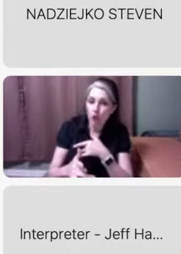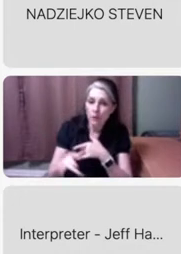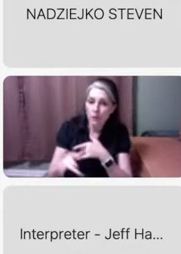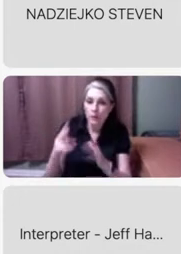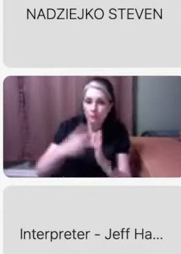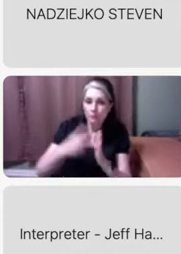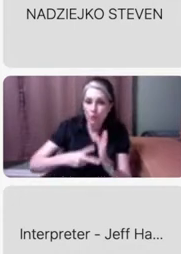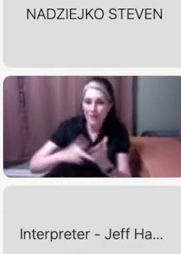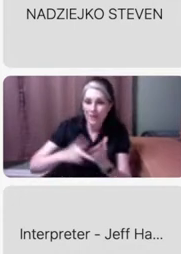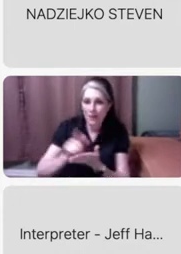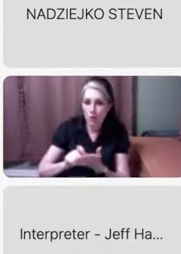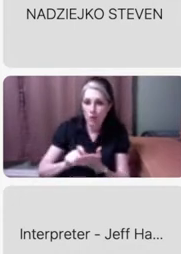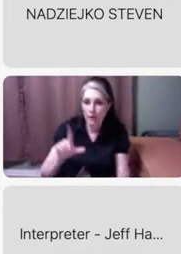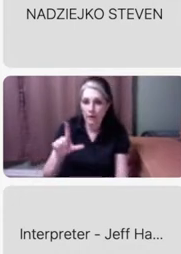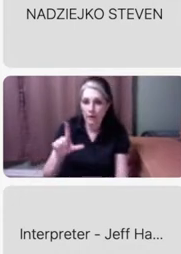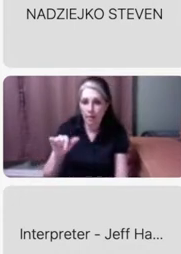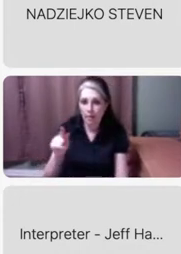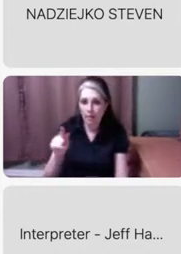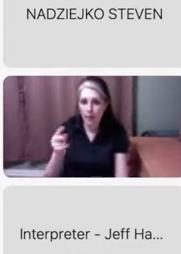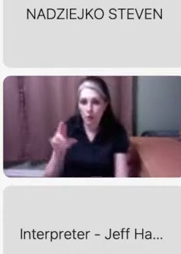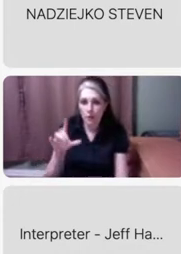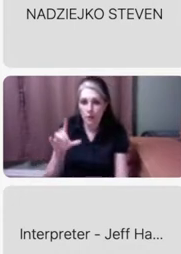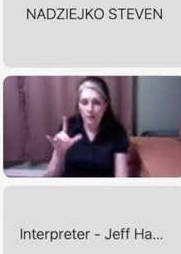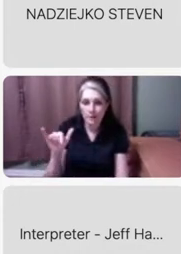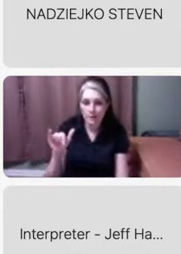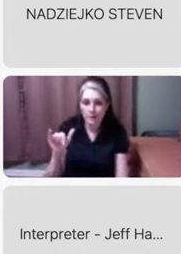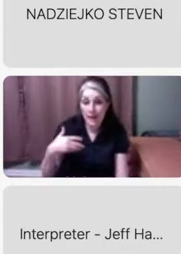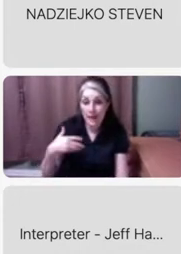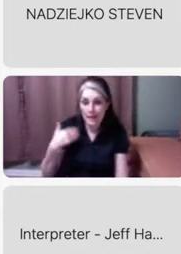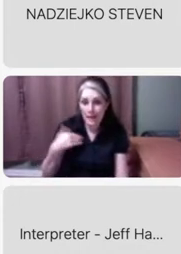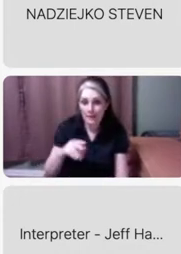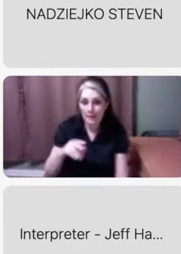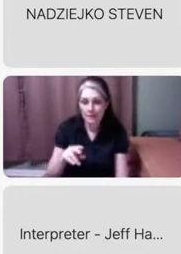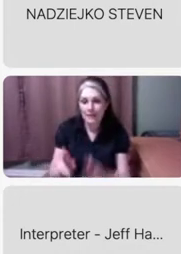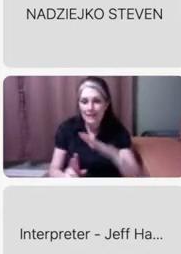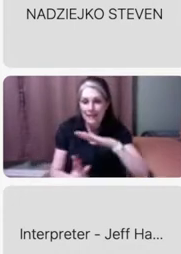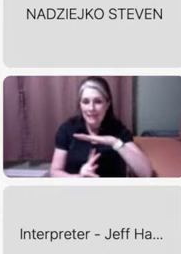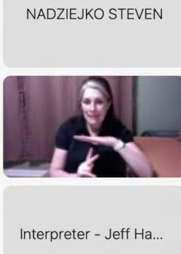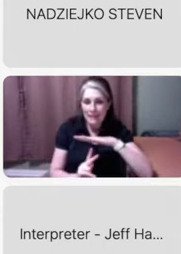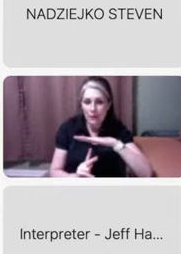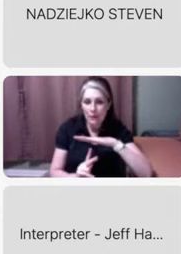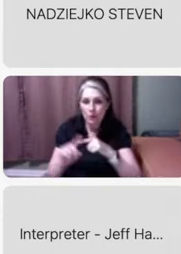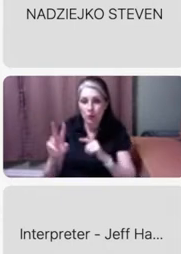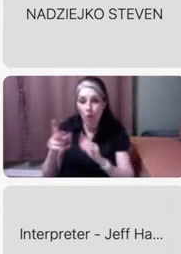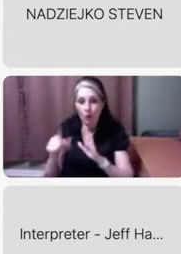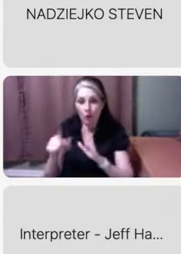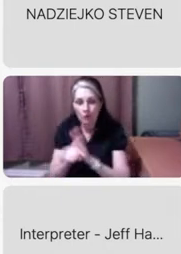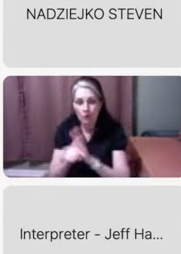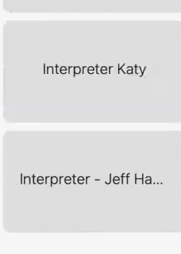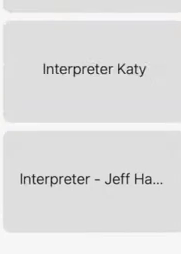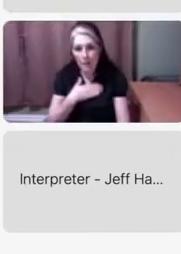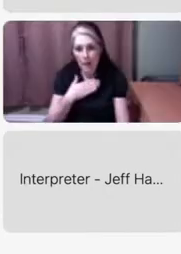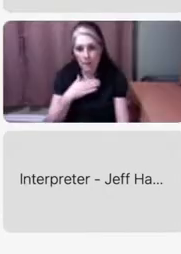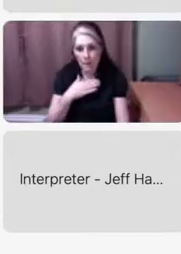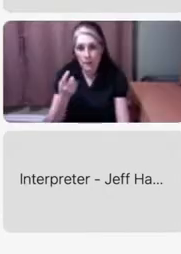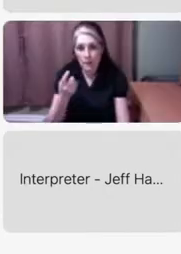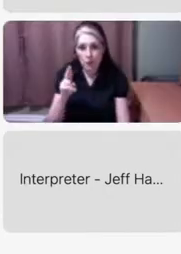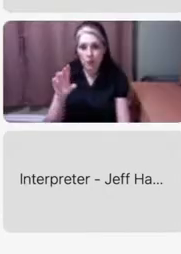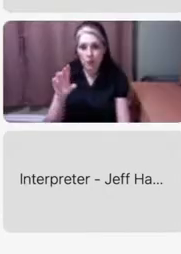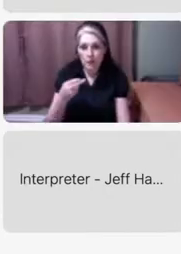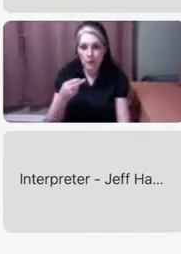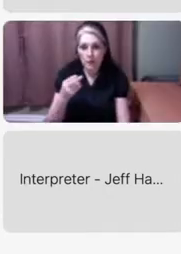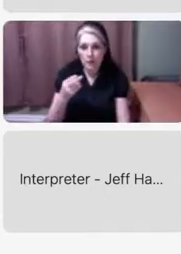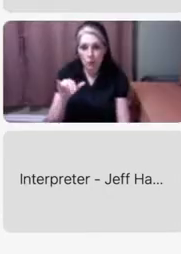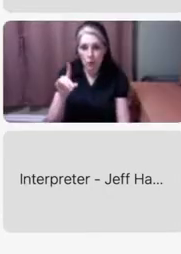youngest scholars our kindergarten to third grade i'm glad dr heider's here because that that's in your department um is you know i